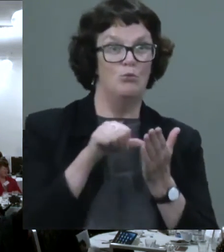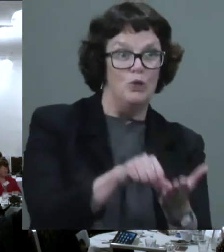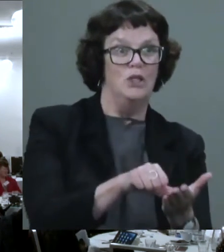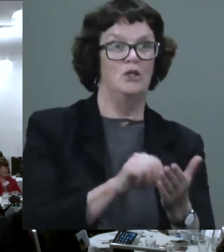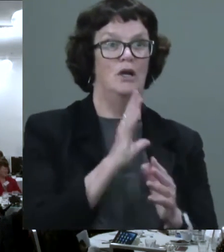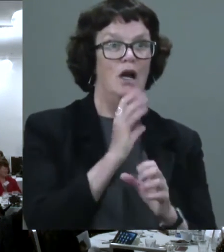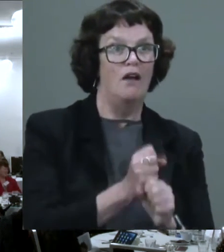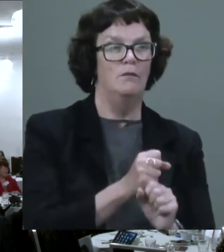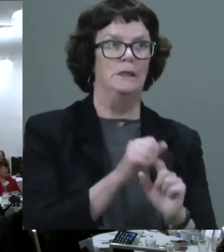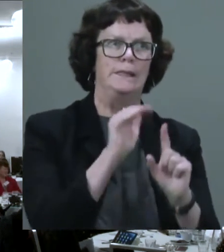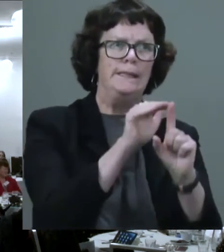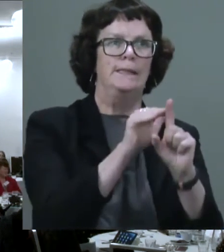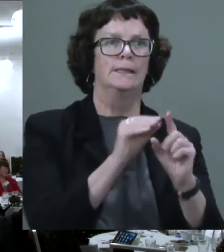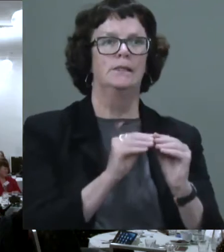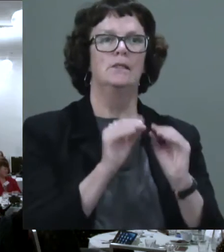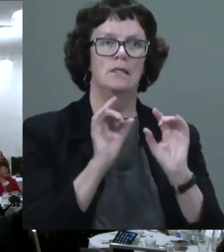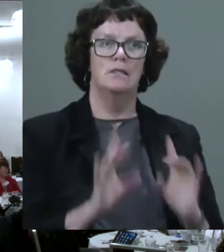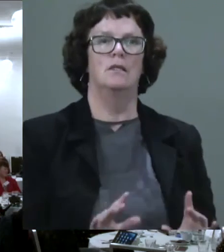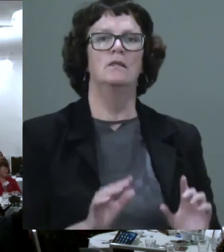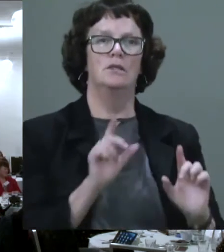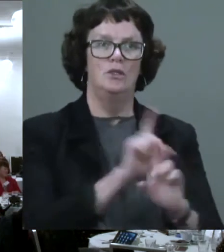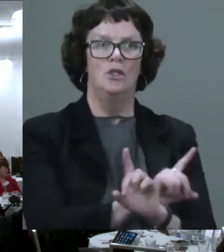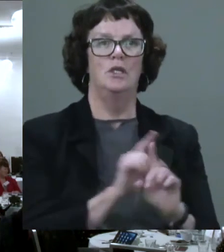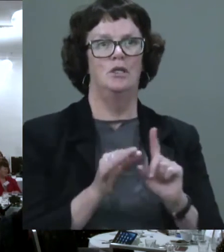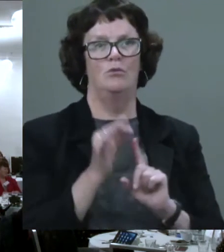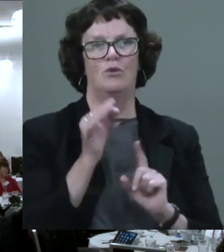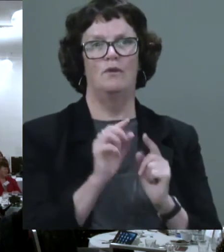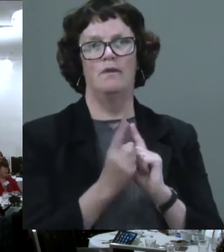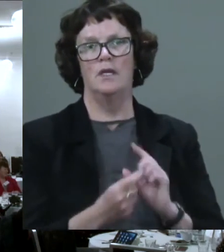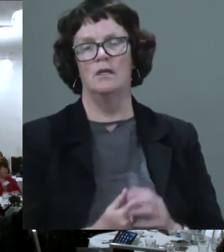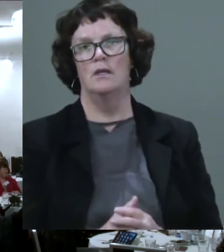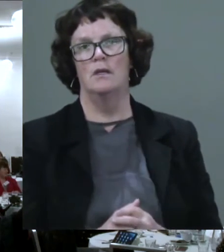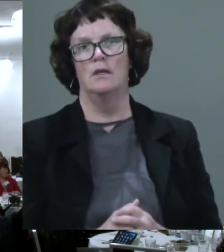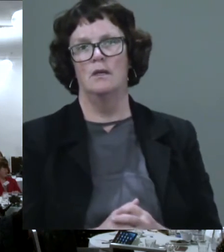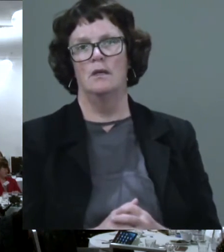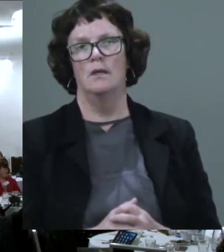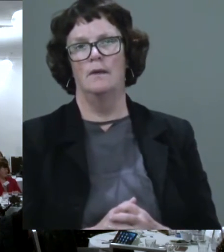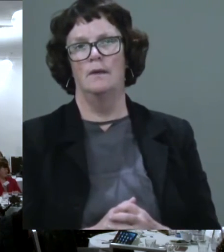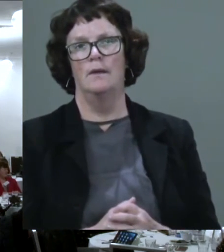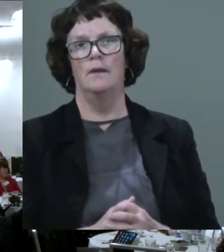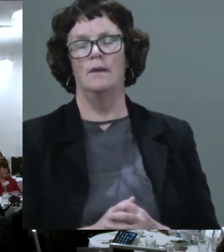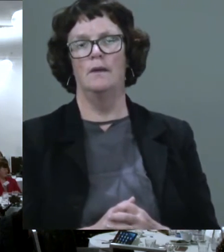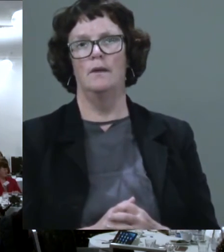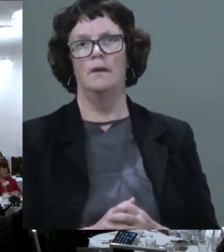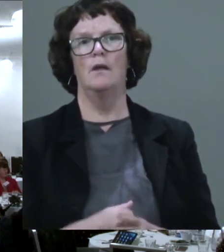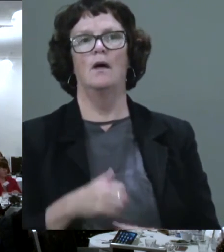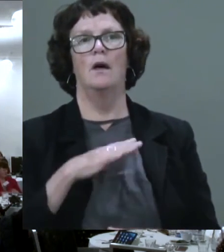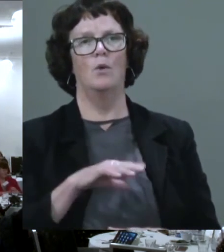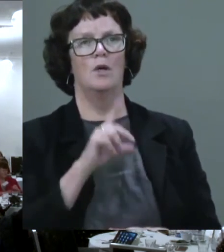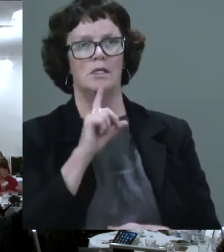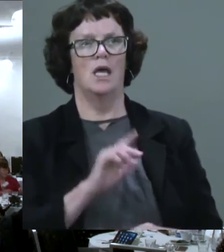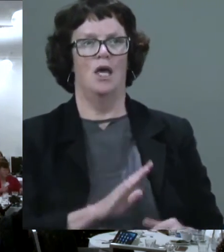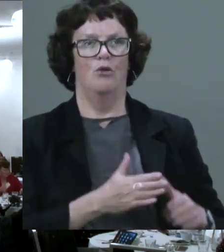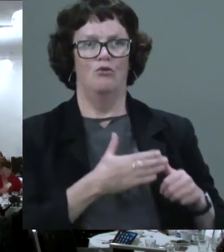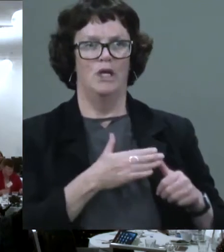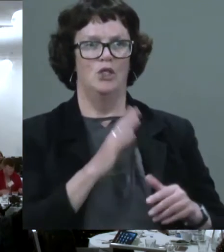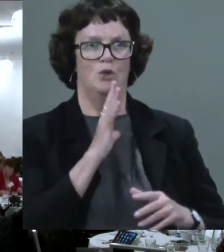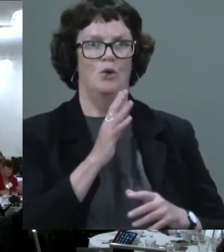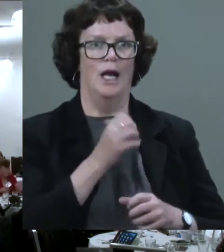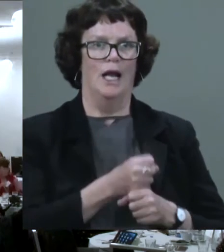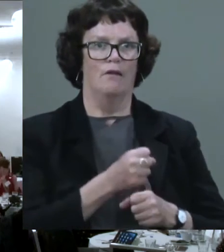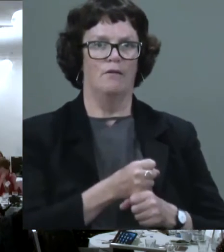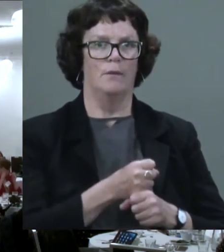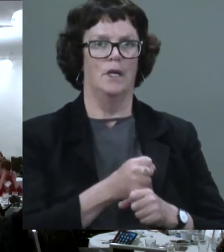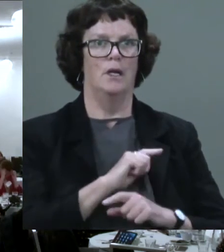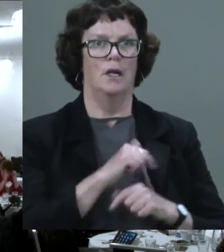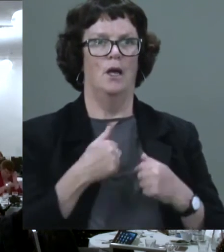actually begin to change things. And I might say that the original government that we went in